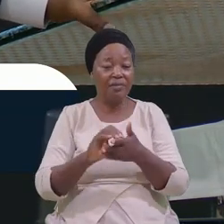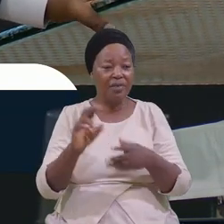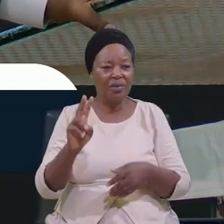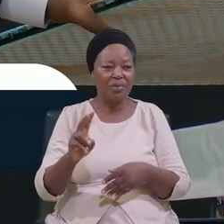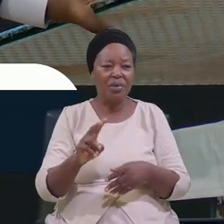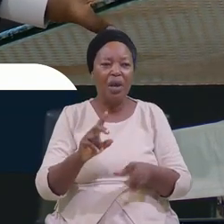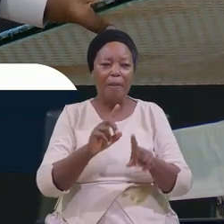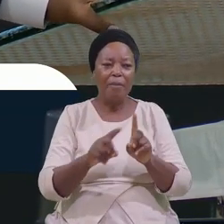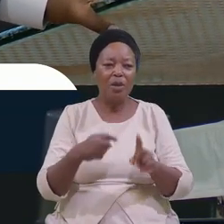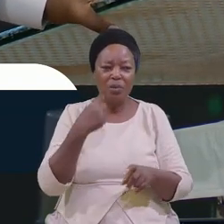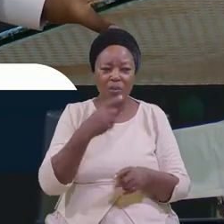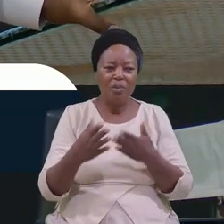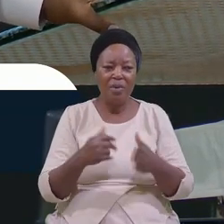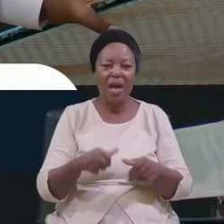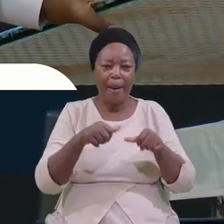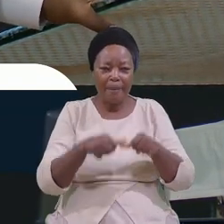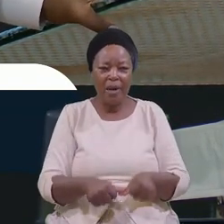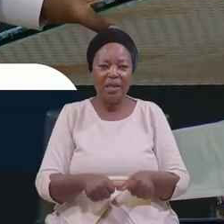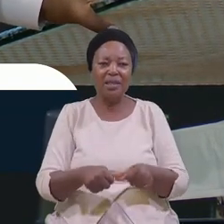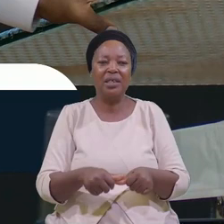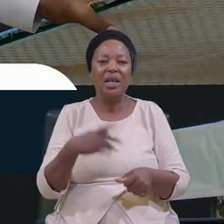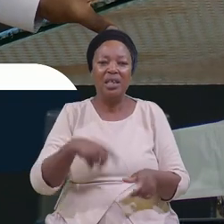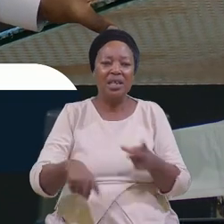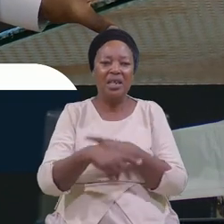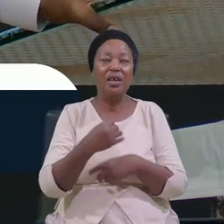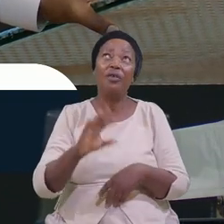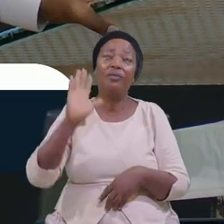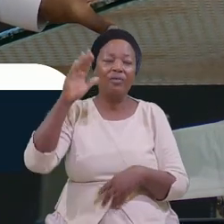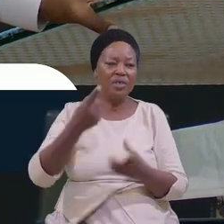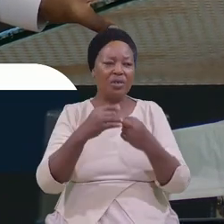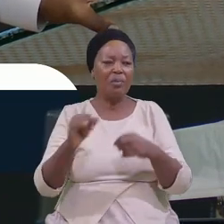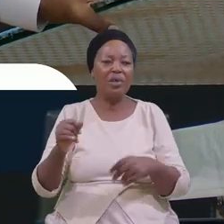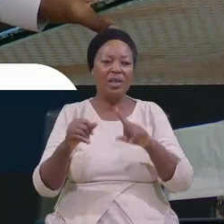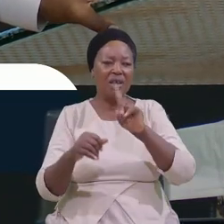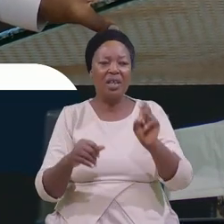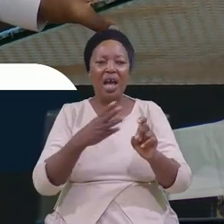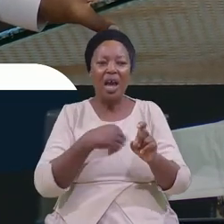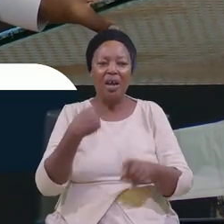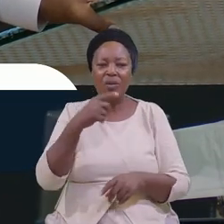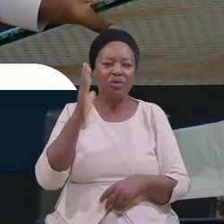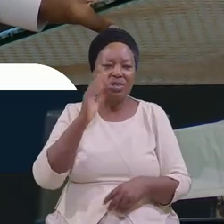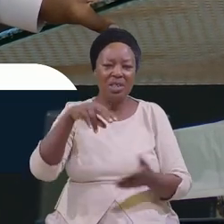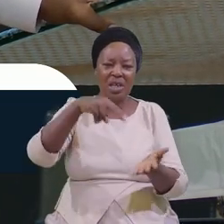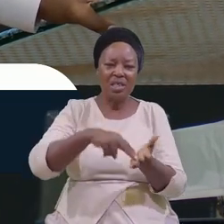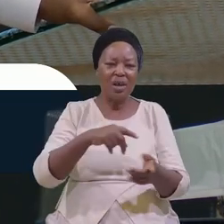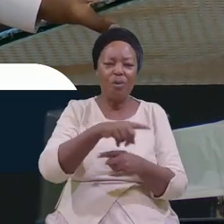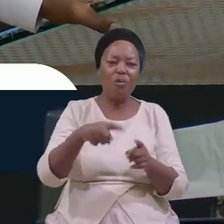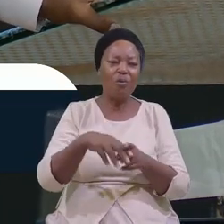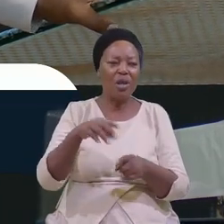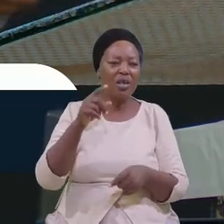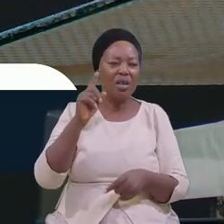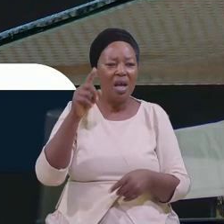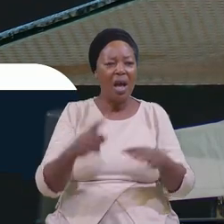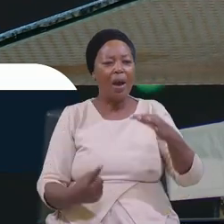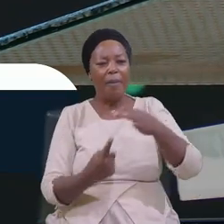abide the day of his coming? And who shall stand when he appeareth?